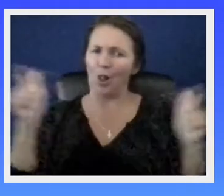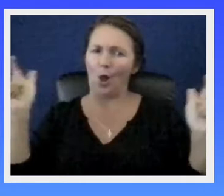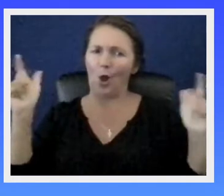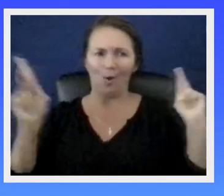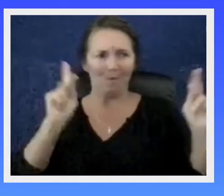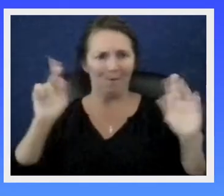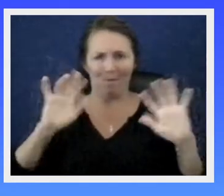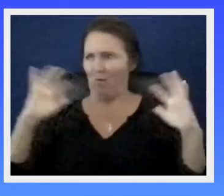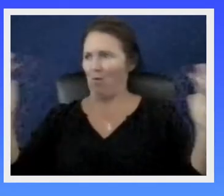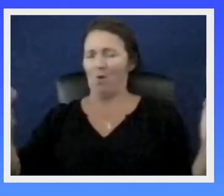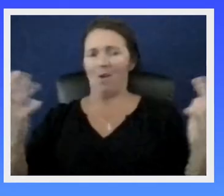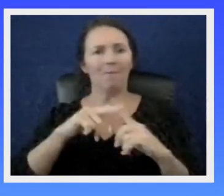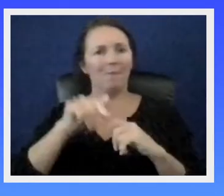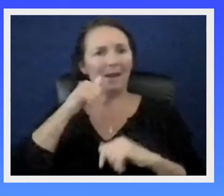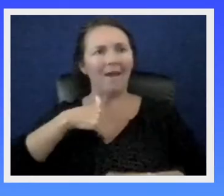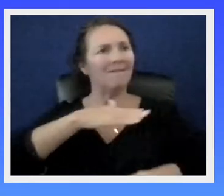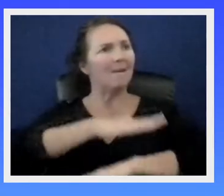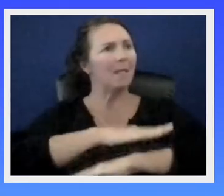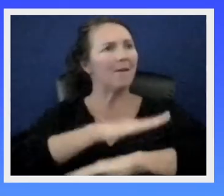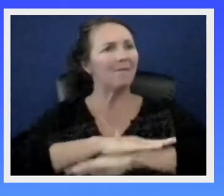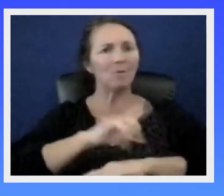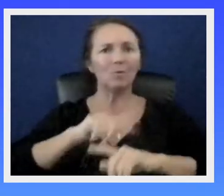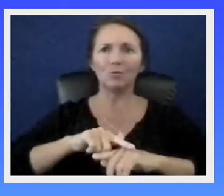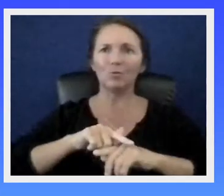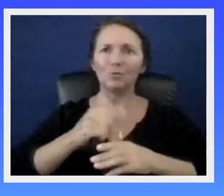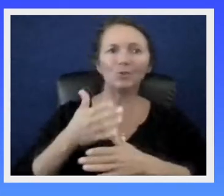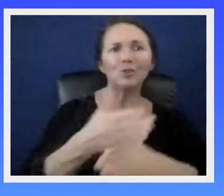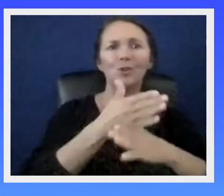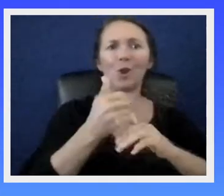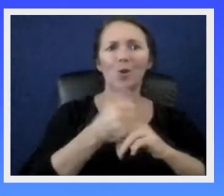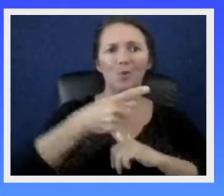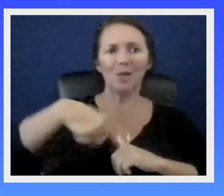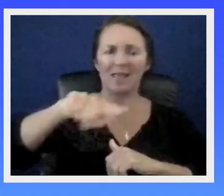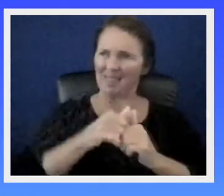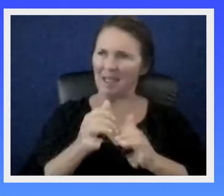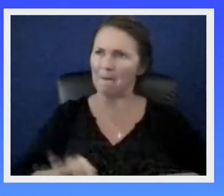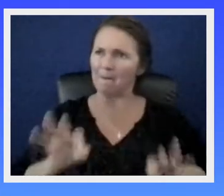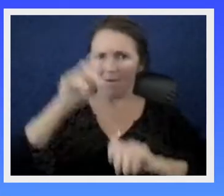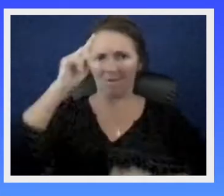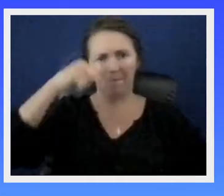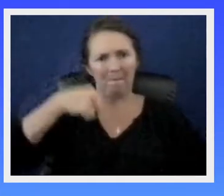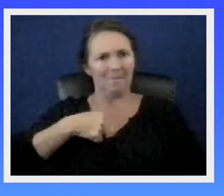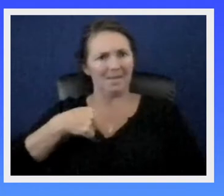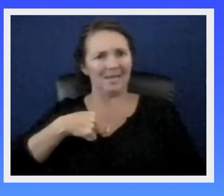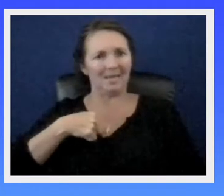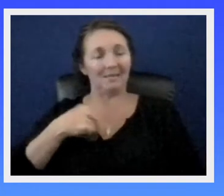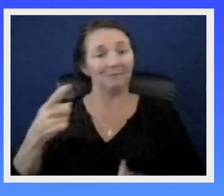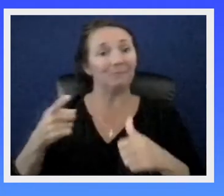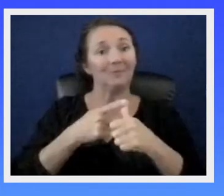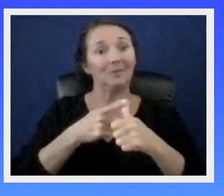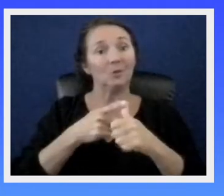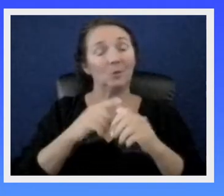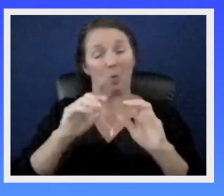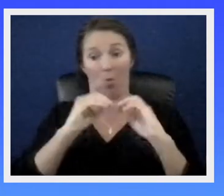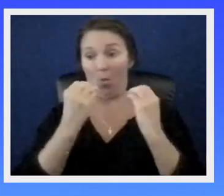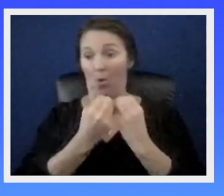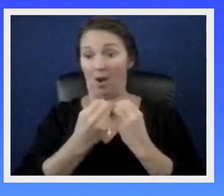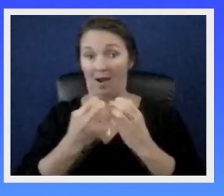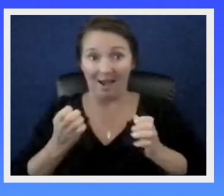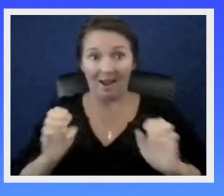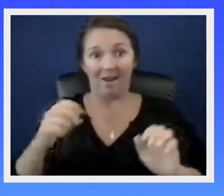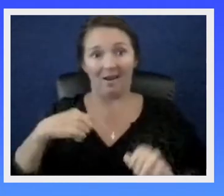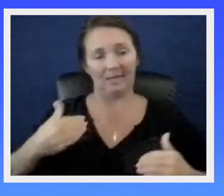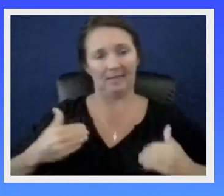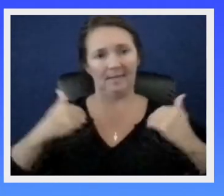have a platform, and that was super important for me. The first organizing effort as a young organizer